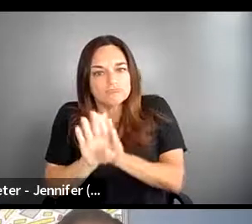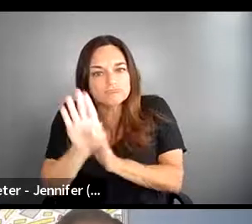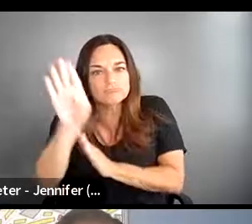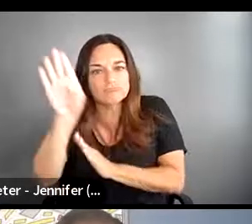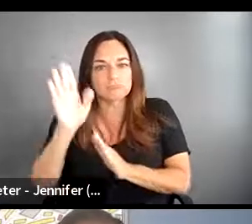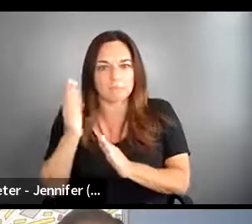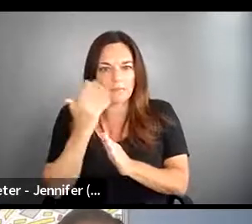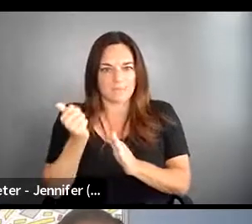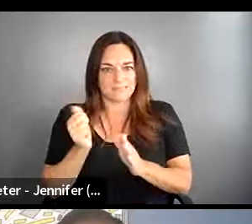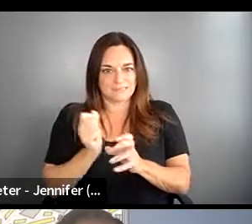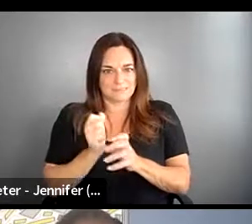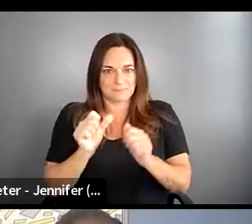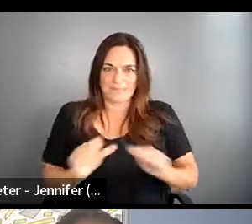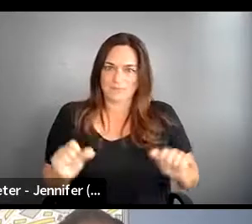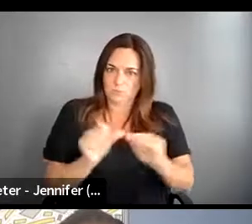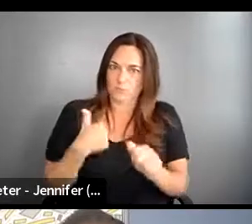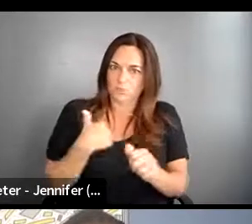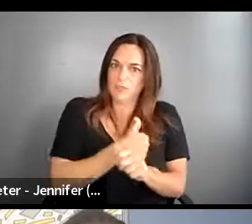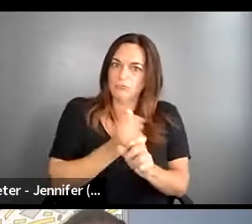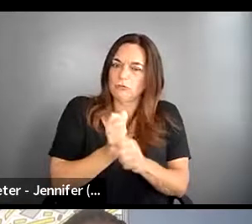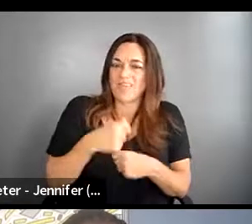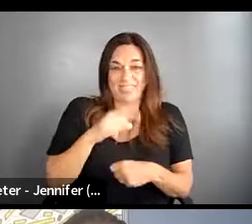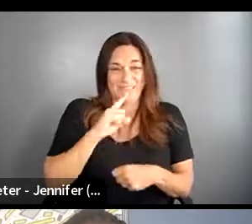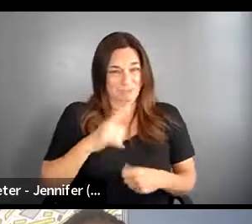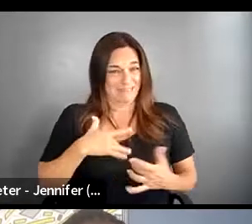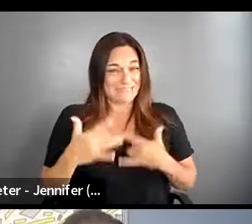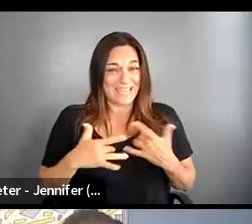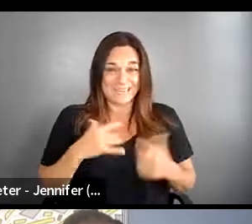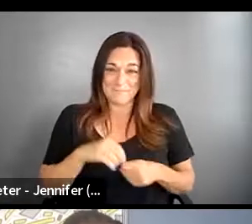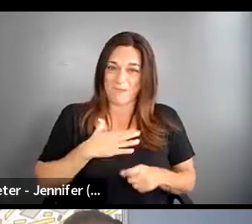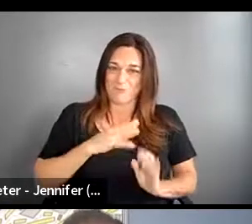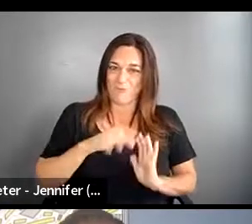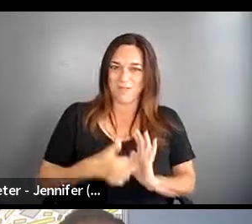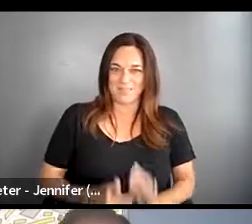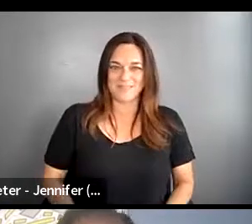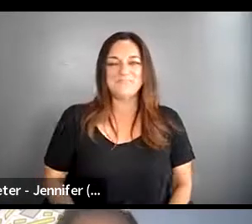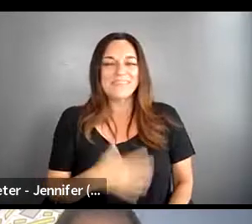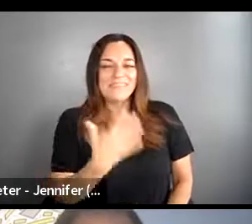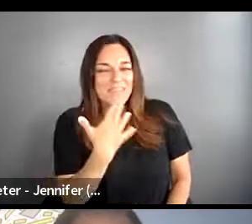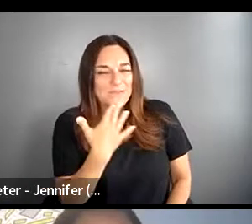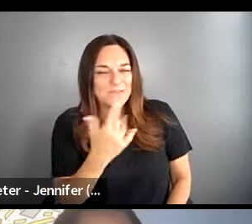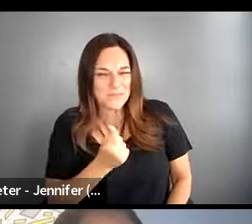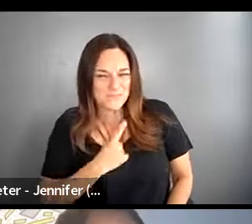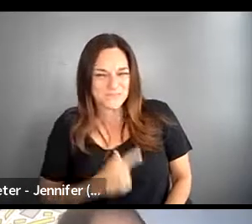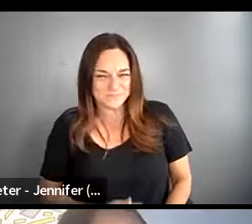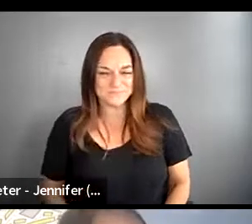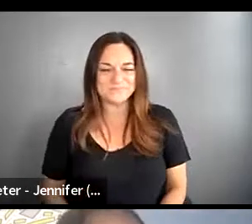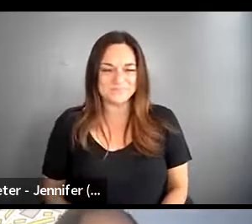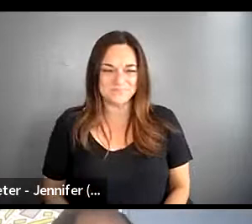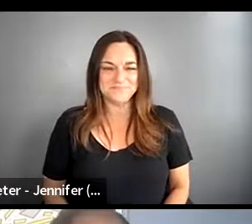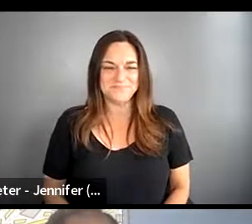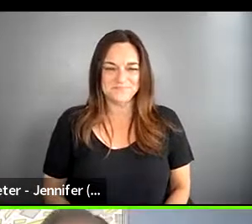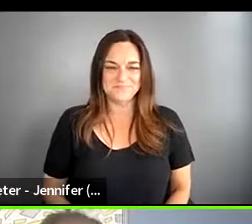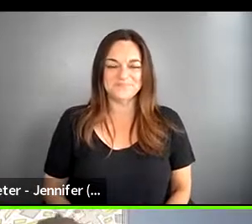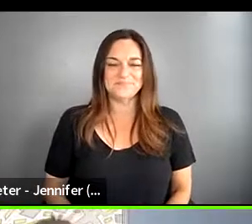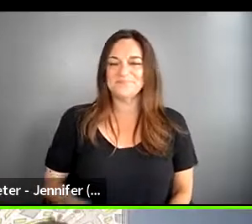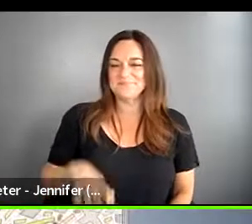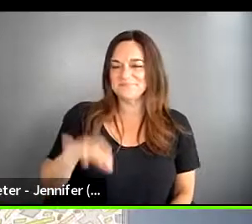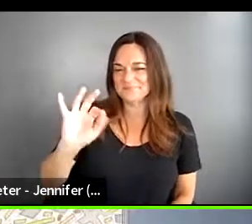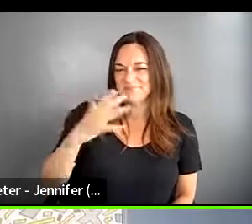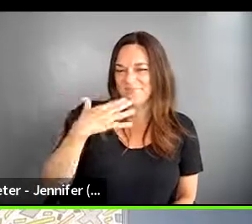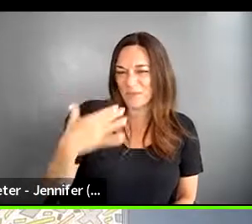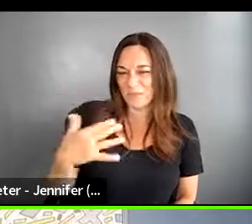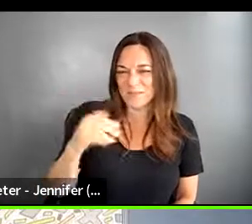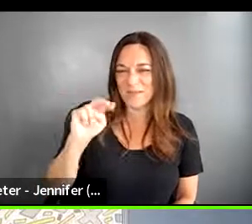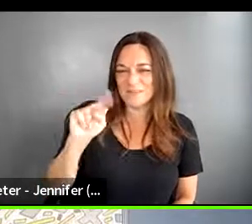spaces we create. And that's just really exciting in my role. Thank you for that question. Thanks, Anderson.